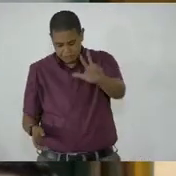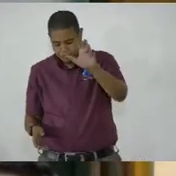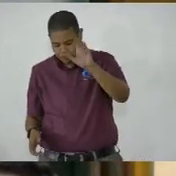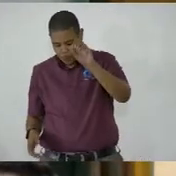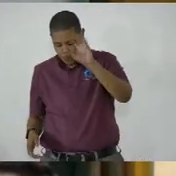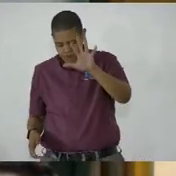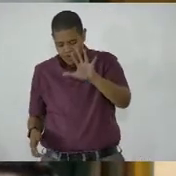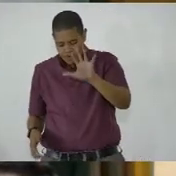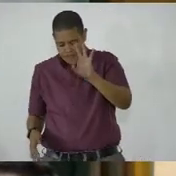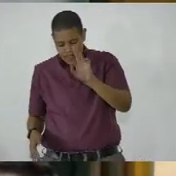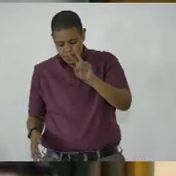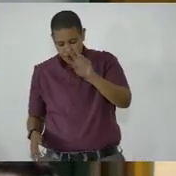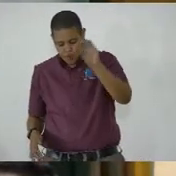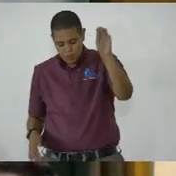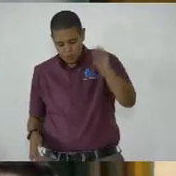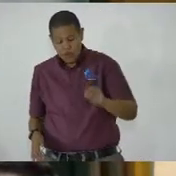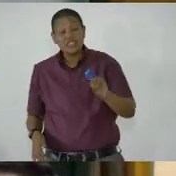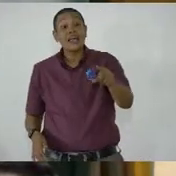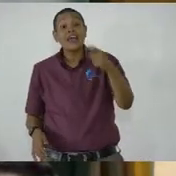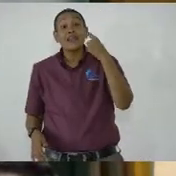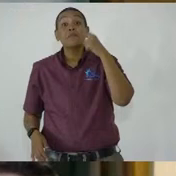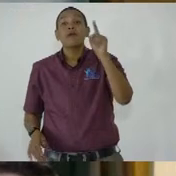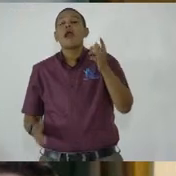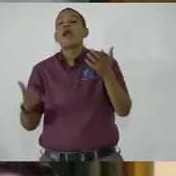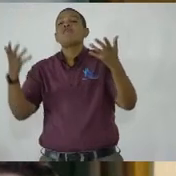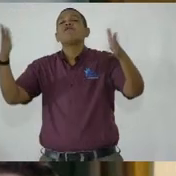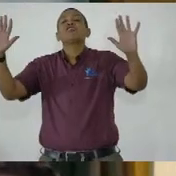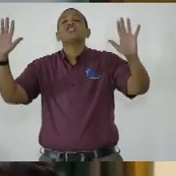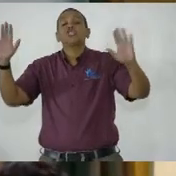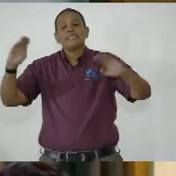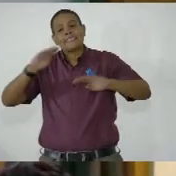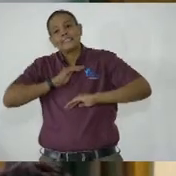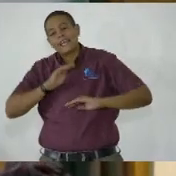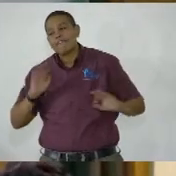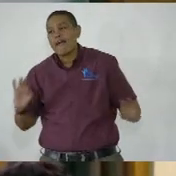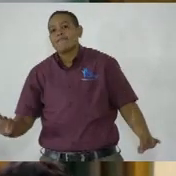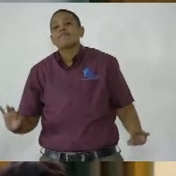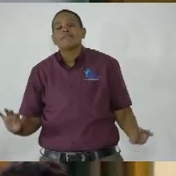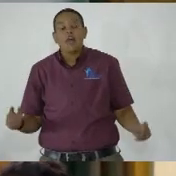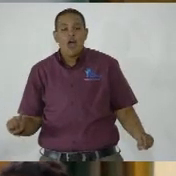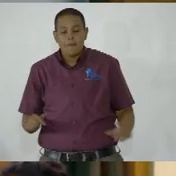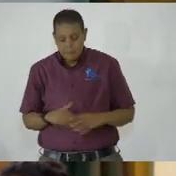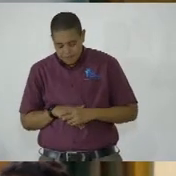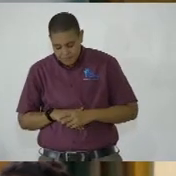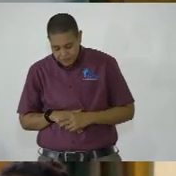305, 92% of them, Madam Speaker, have been completed satisfactorily.